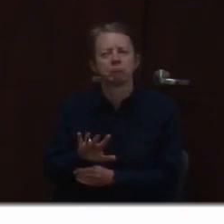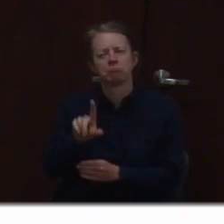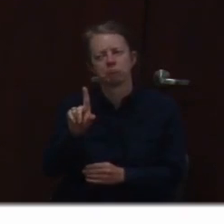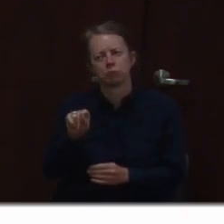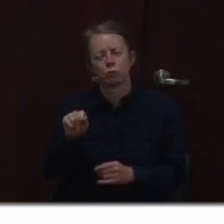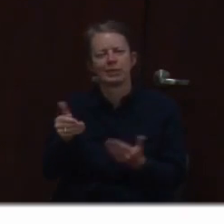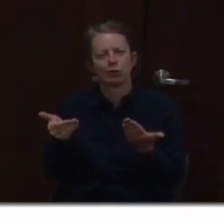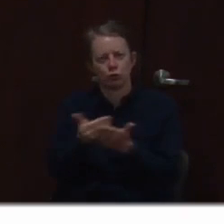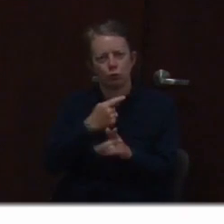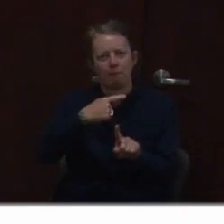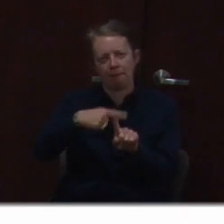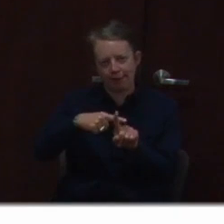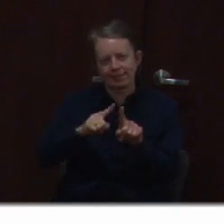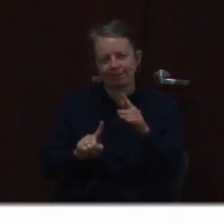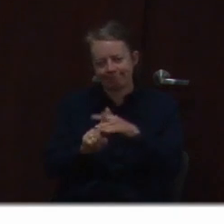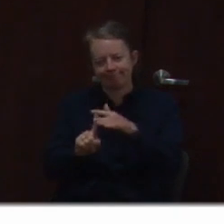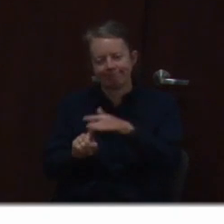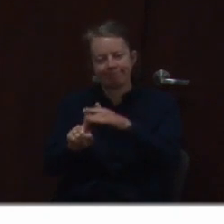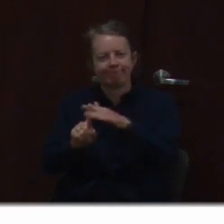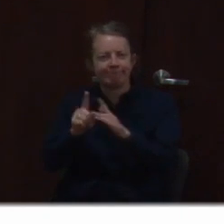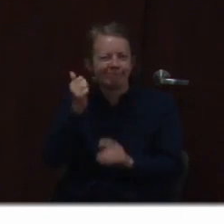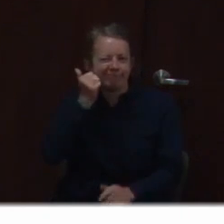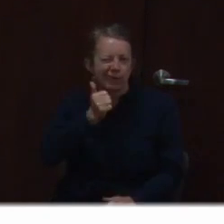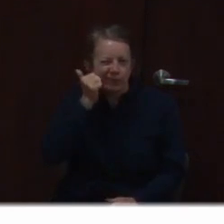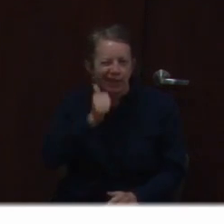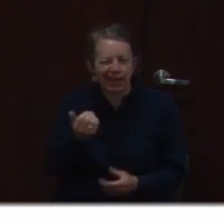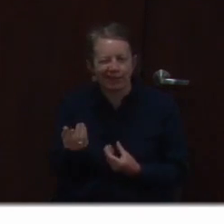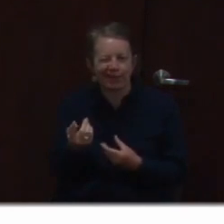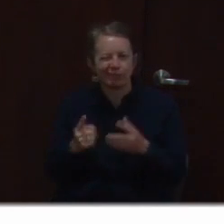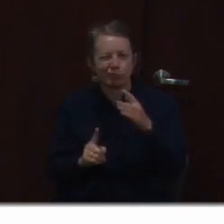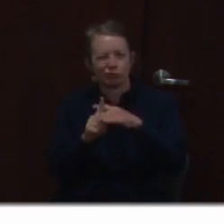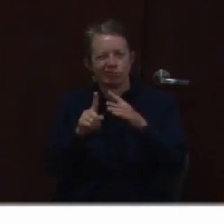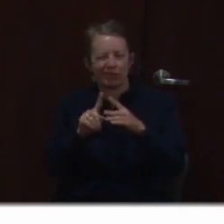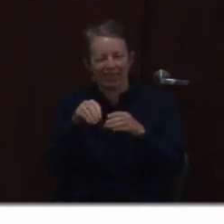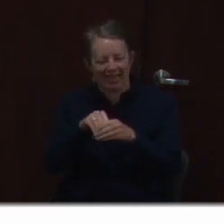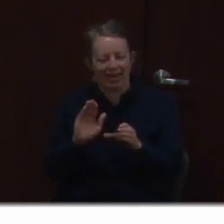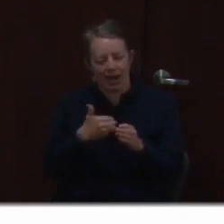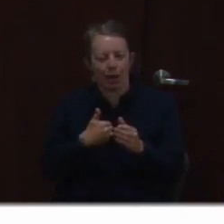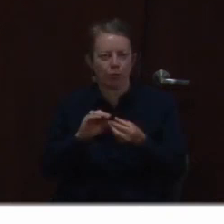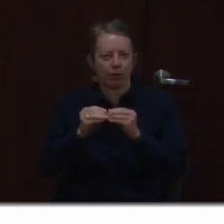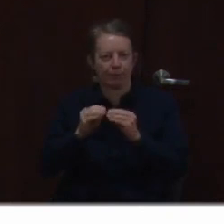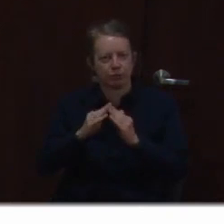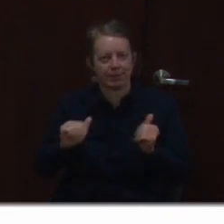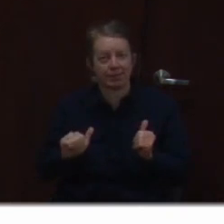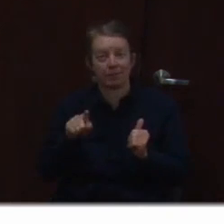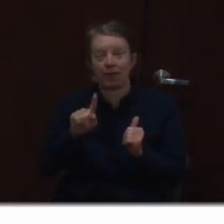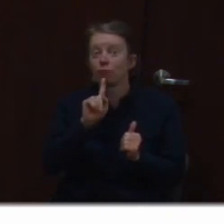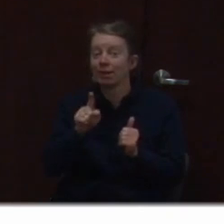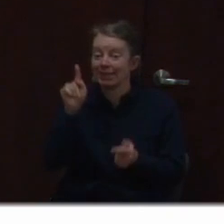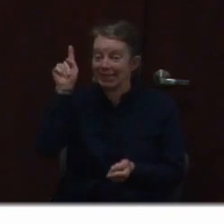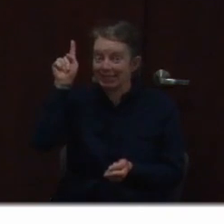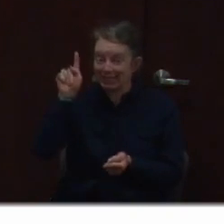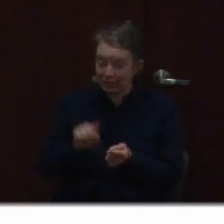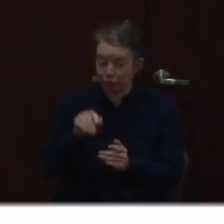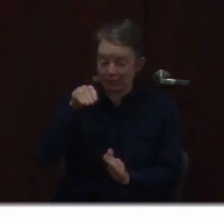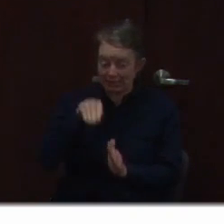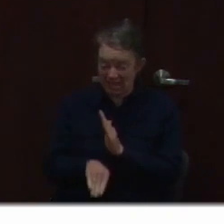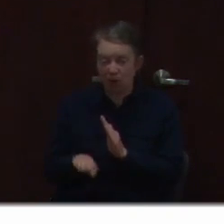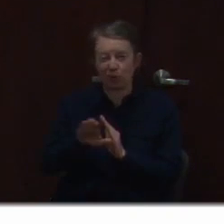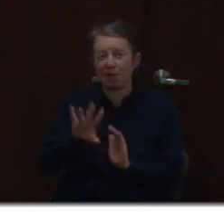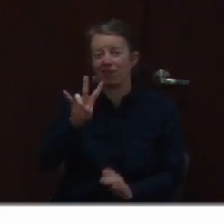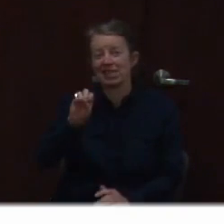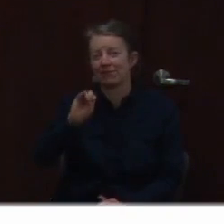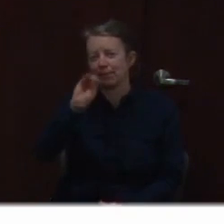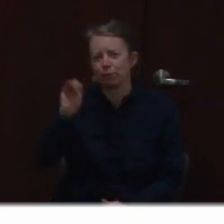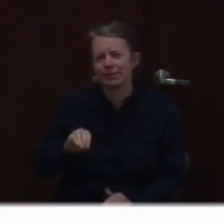new cases per day enter our public health workflow. That's a decrease of almost 70% since the last time